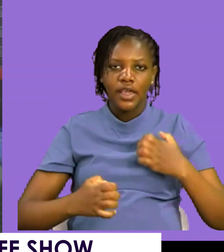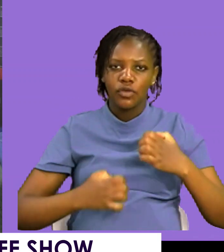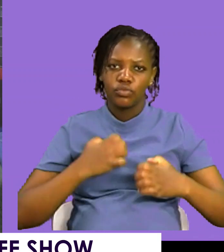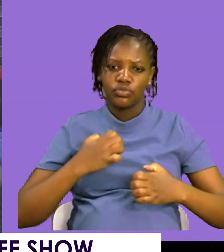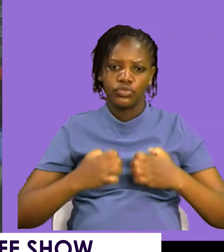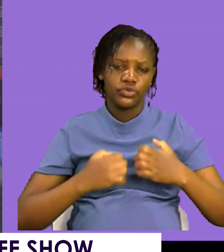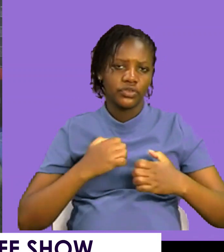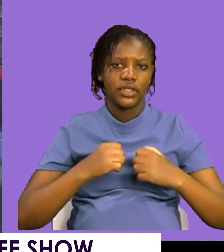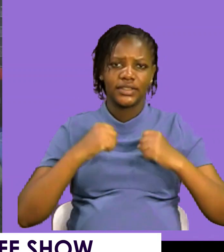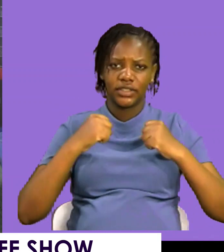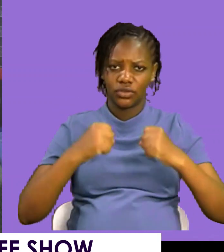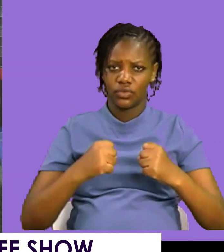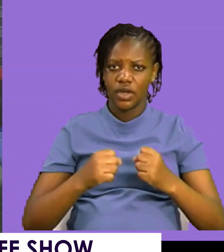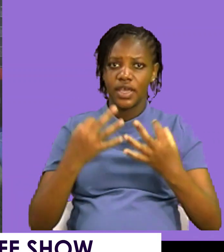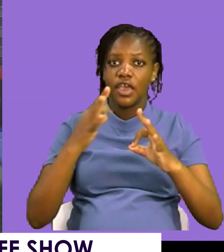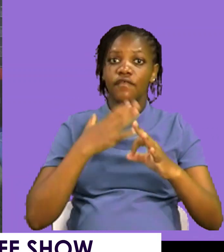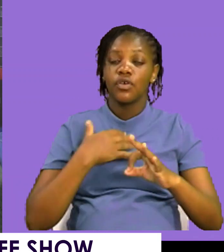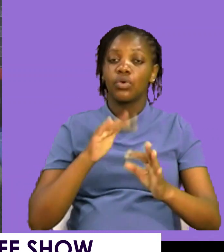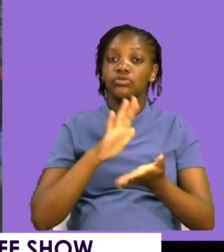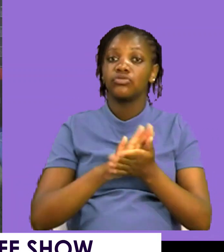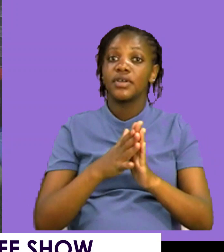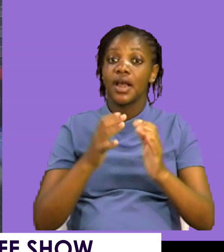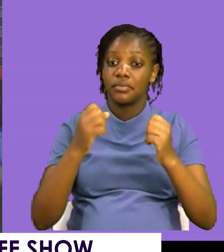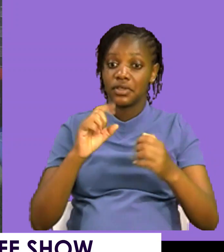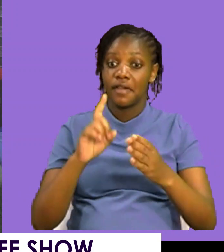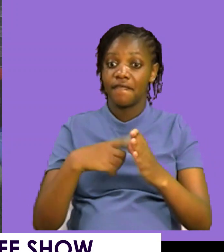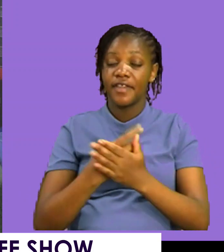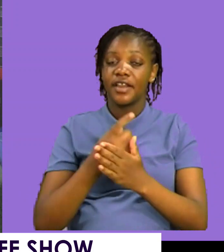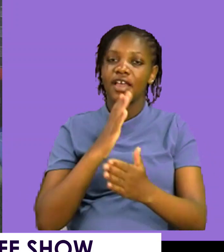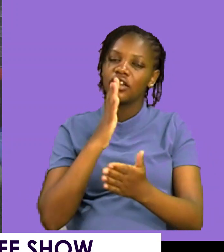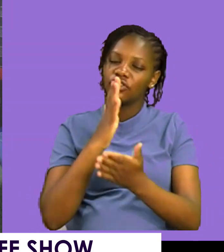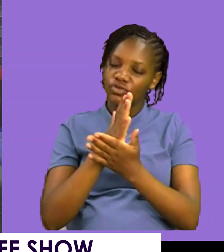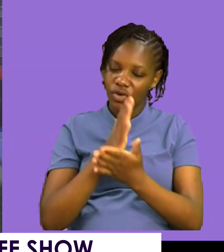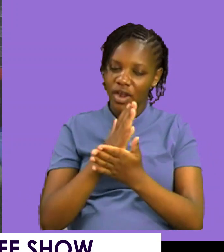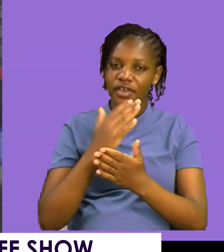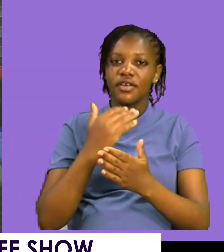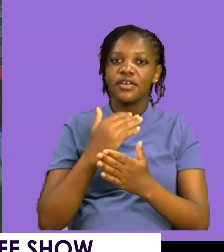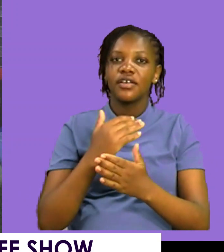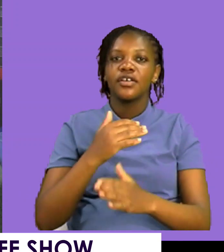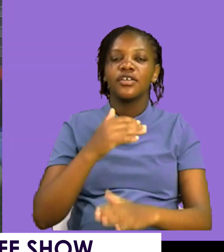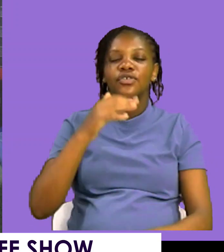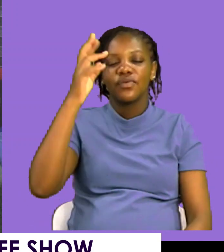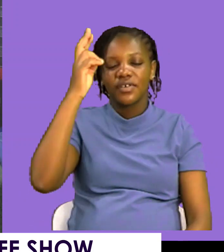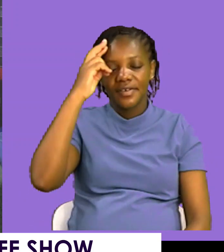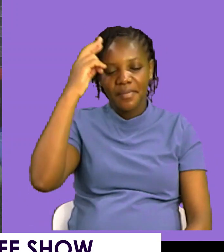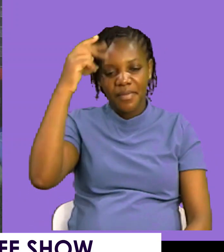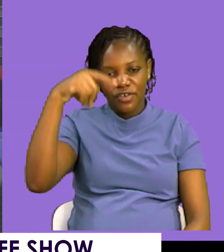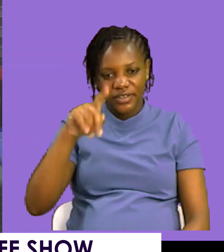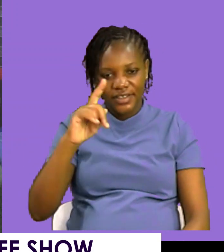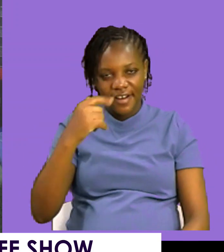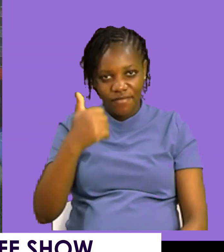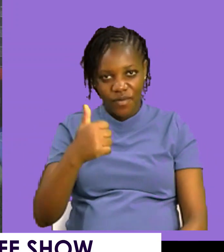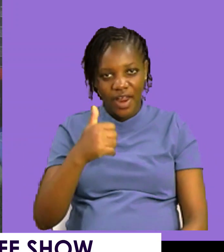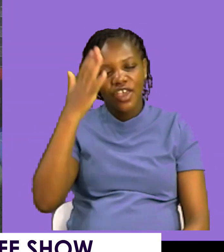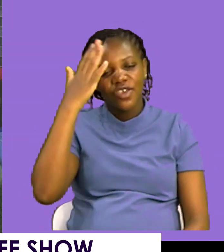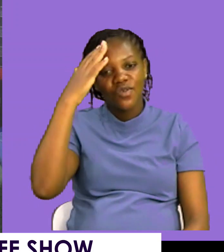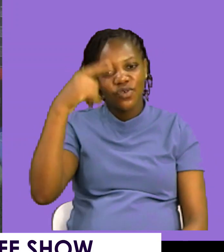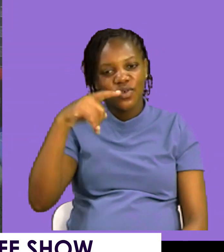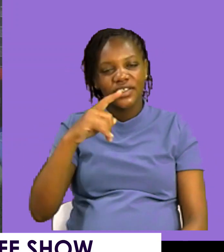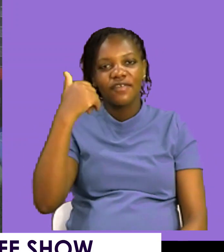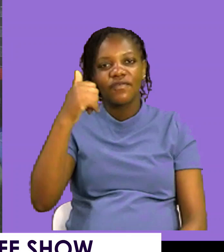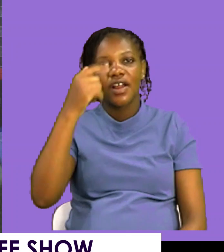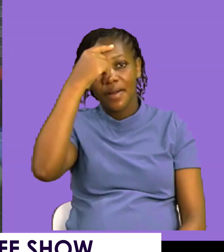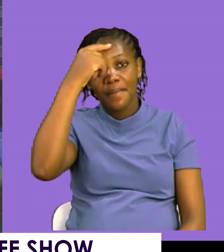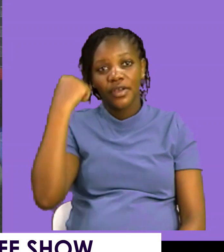of life, work on your self-awareness. Always remind yourself of who you are, because